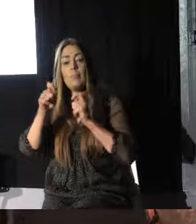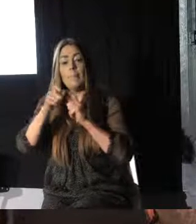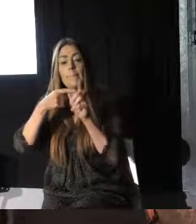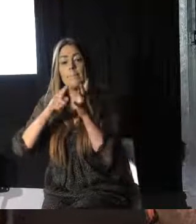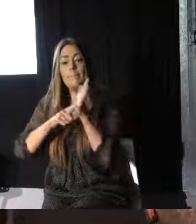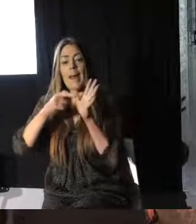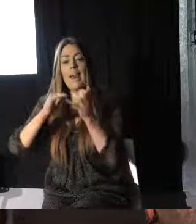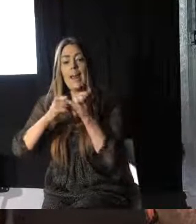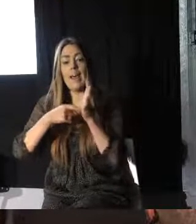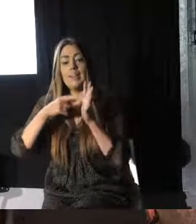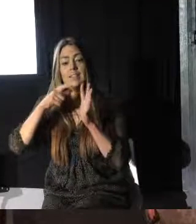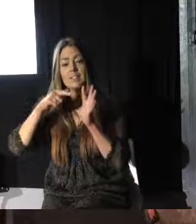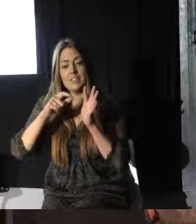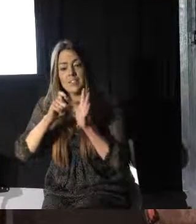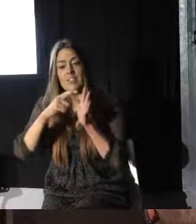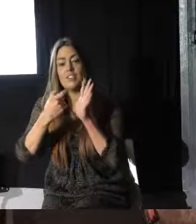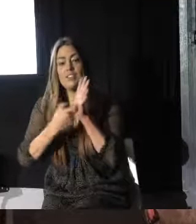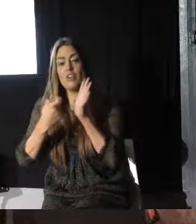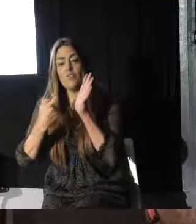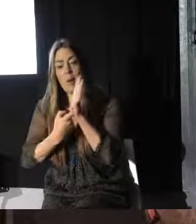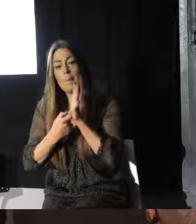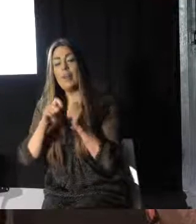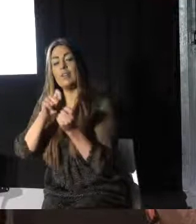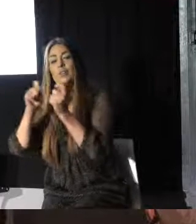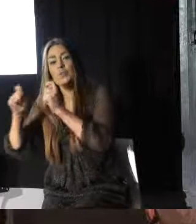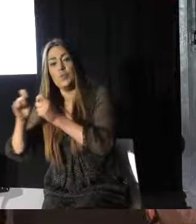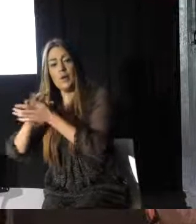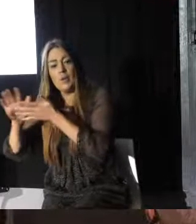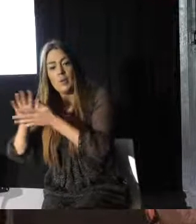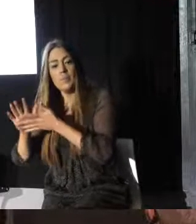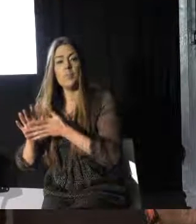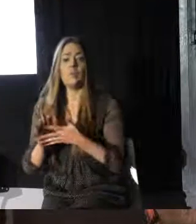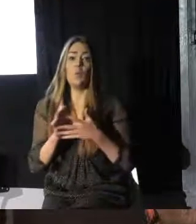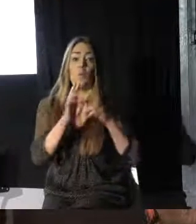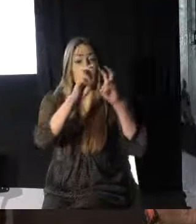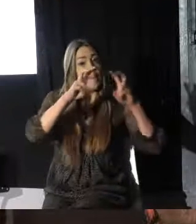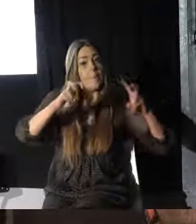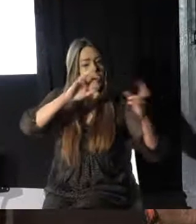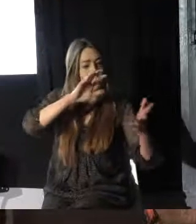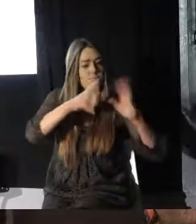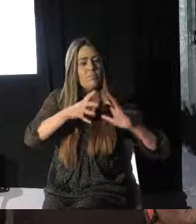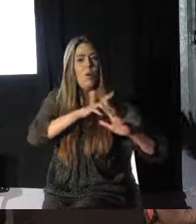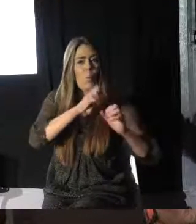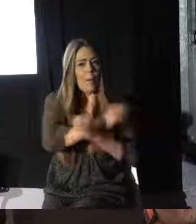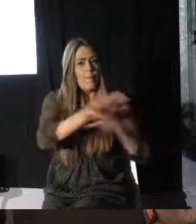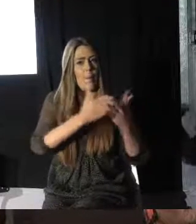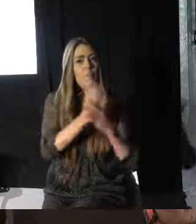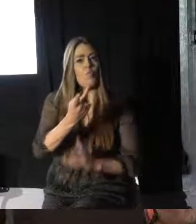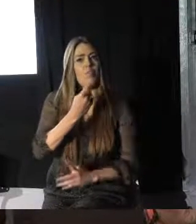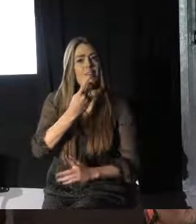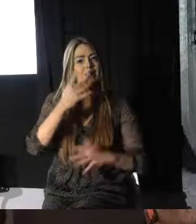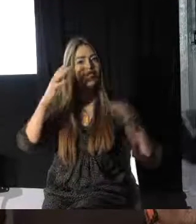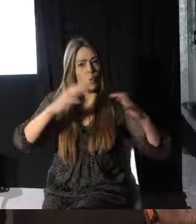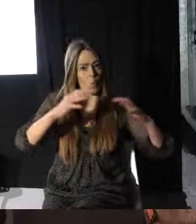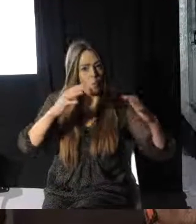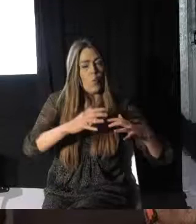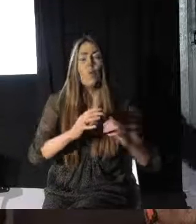the Prussian Imperial Palace is demolished after being sort of bombed in the Second World War